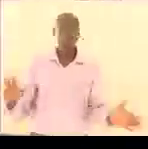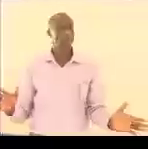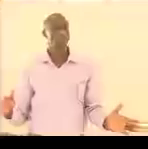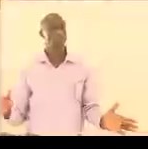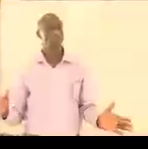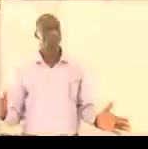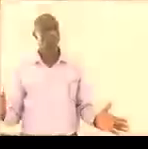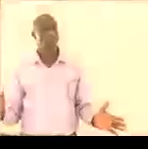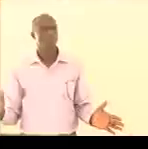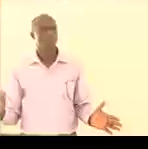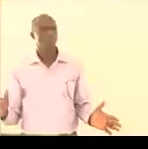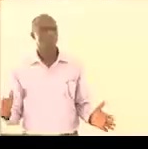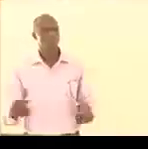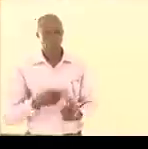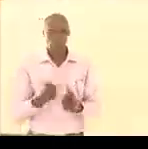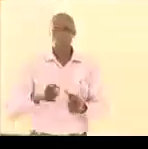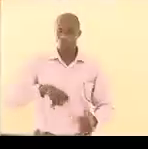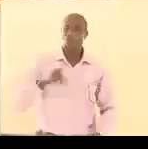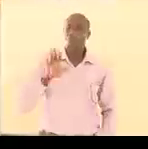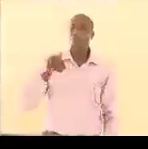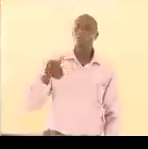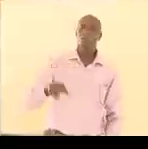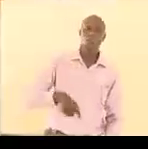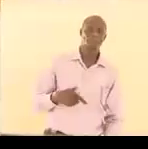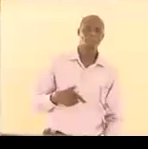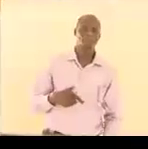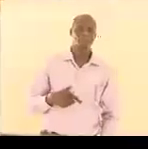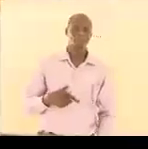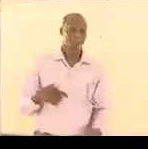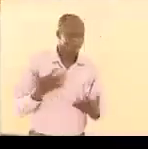finish. And then you live your life. But